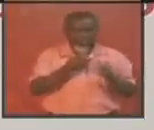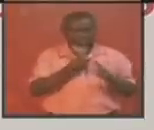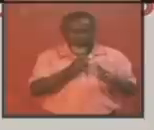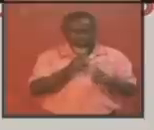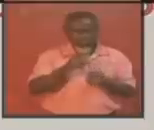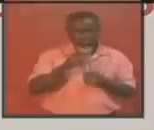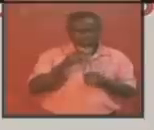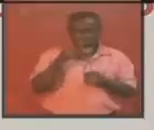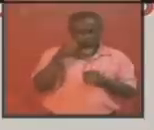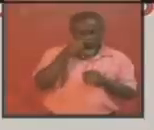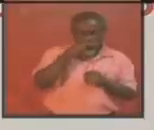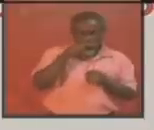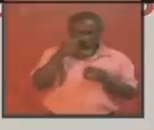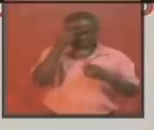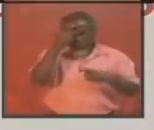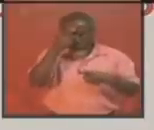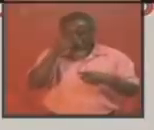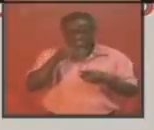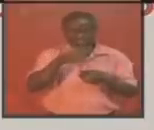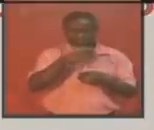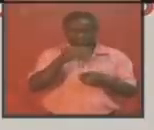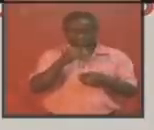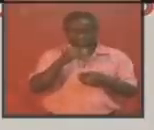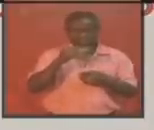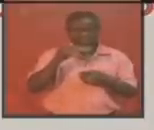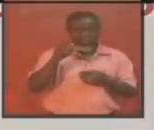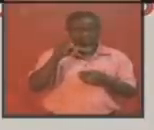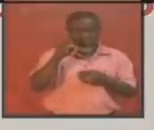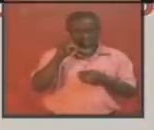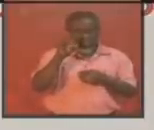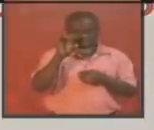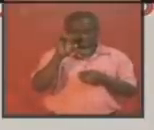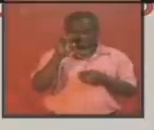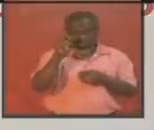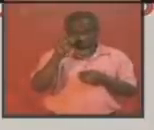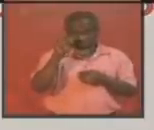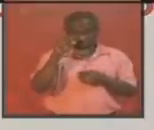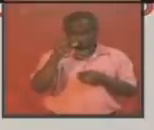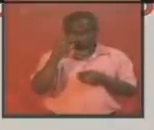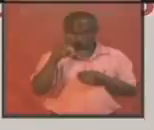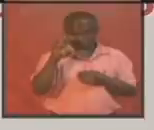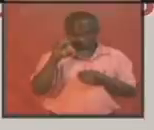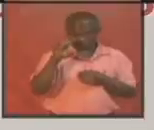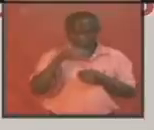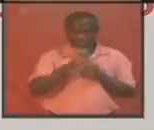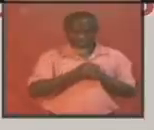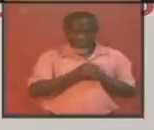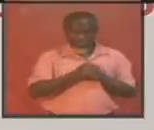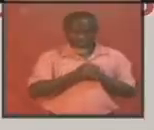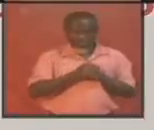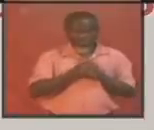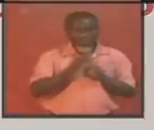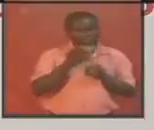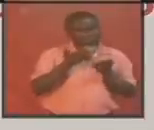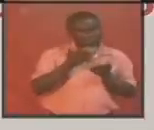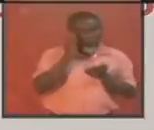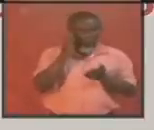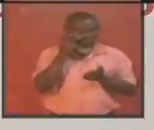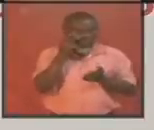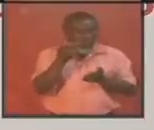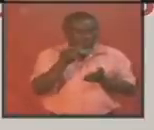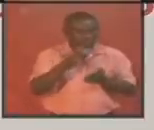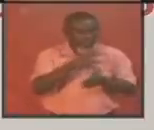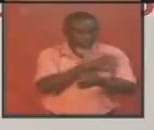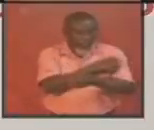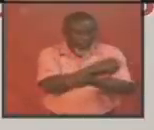So we have fever, headaches, jaundice, yellowing, which is a yellow discoloration of your eyes and skin, mucous membranes, muscle pain,